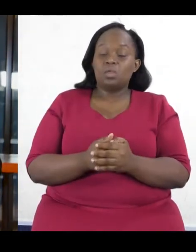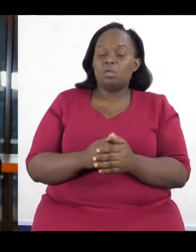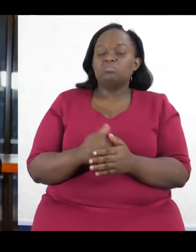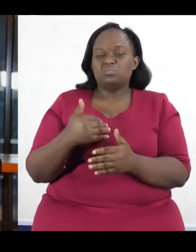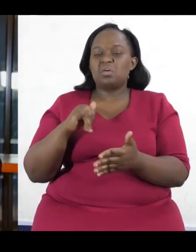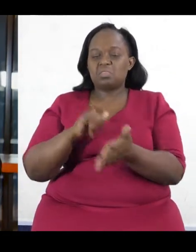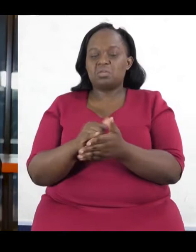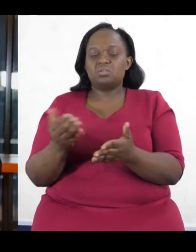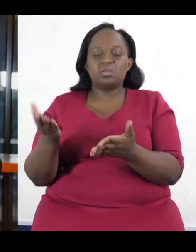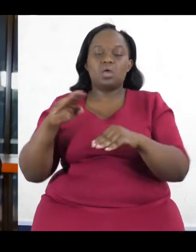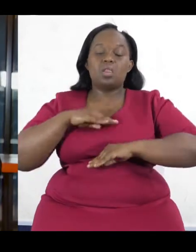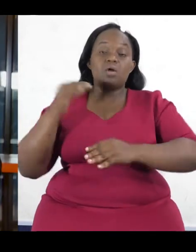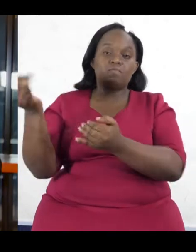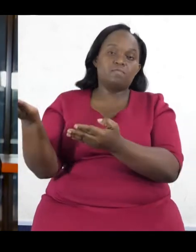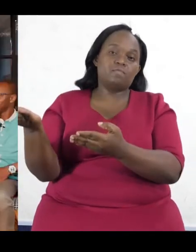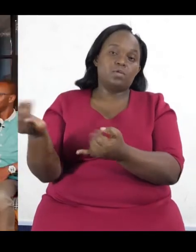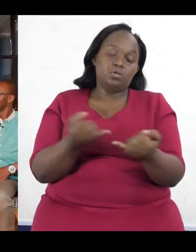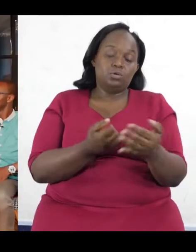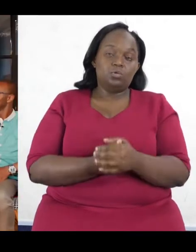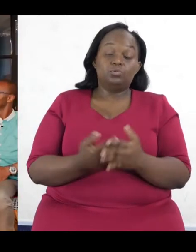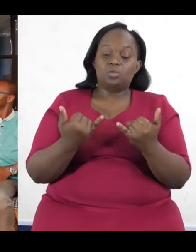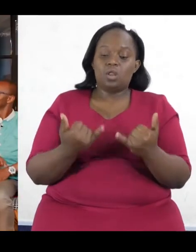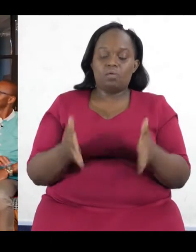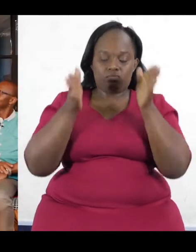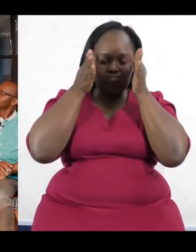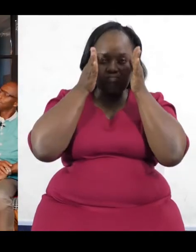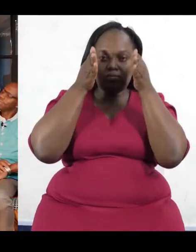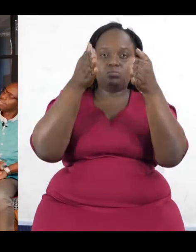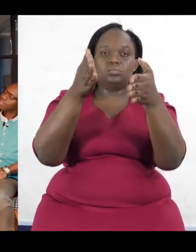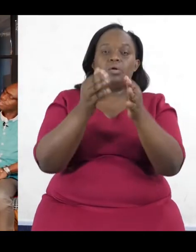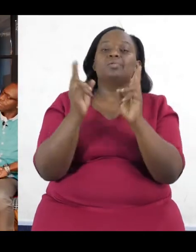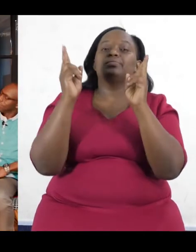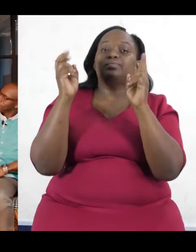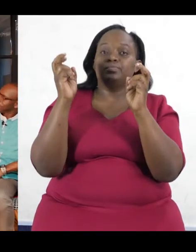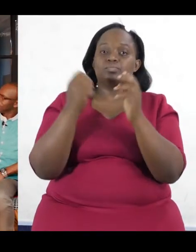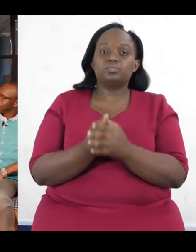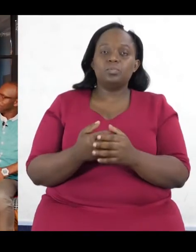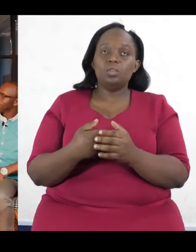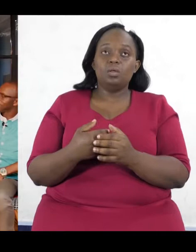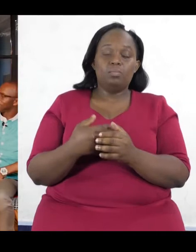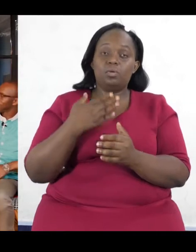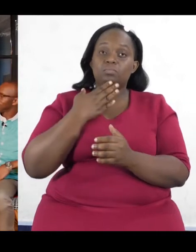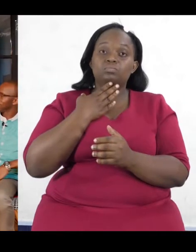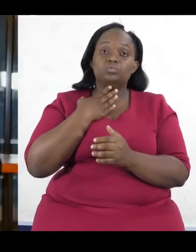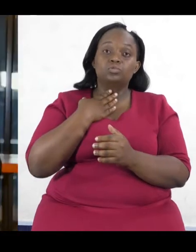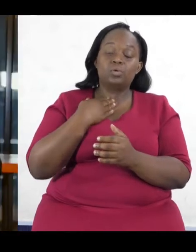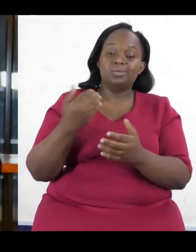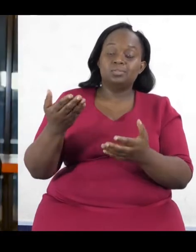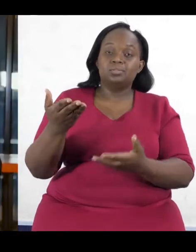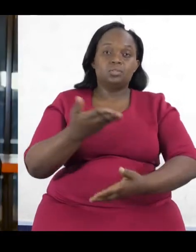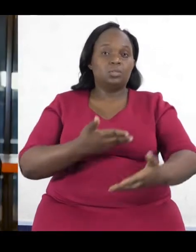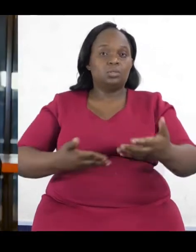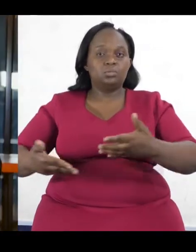me on the other way of being a financial expert. Let's now delve into the matter that has brought us. I'm going to engage these two gentlemen, getting